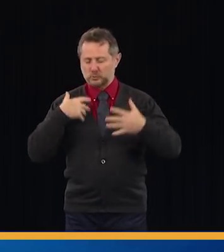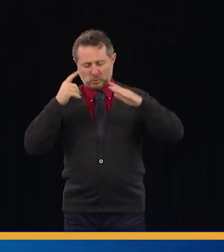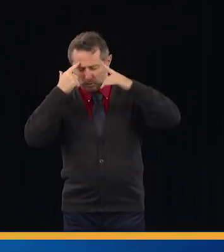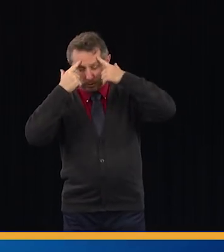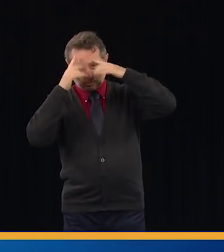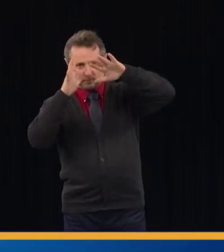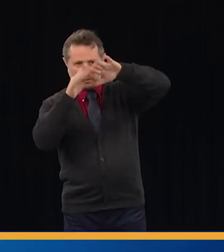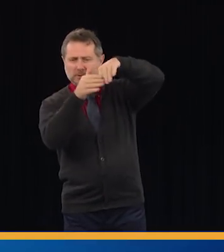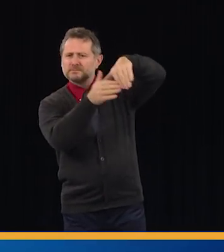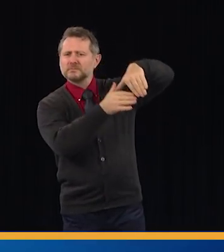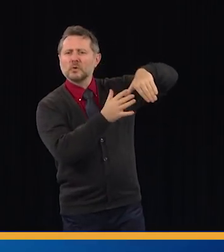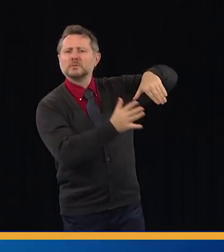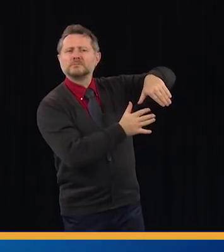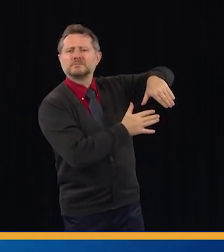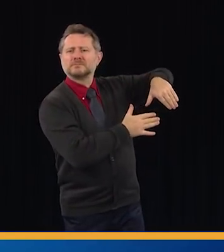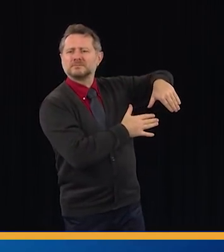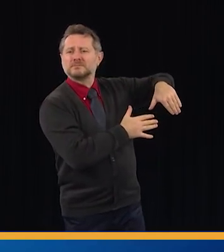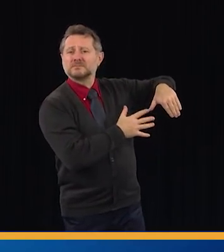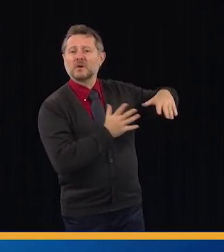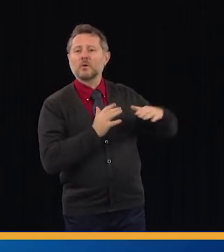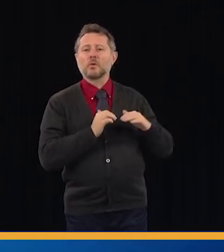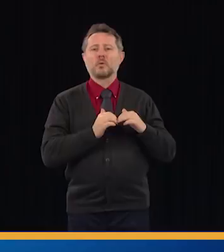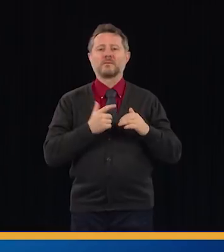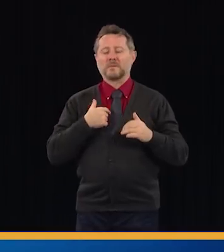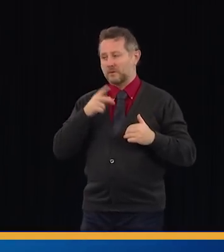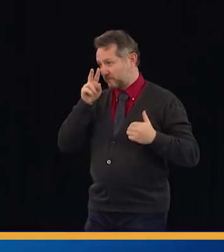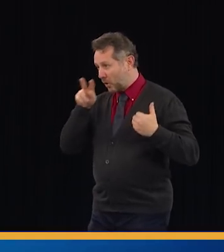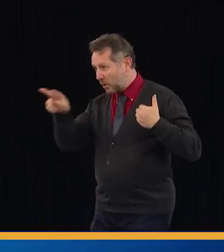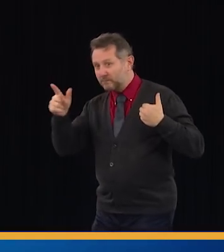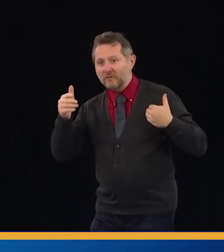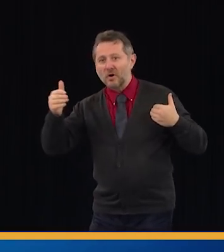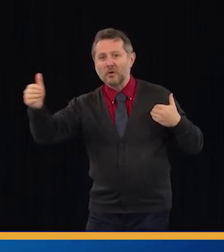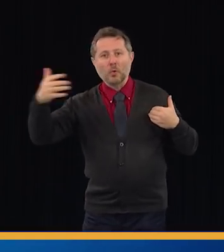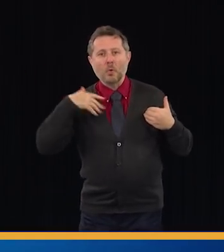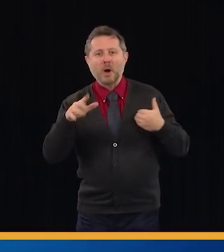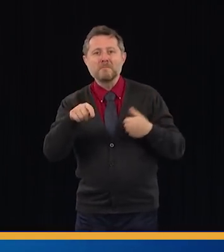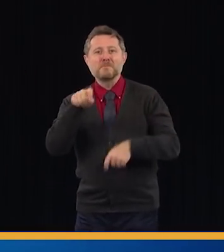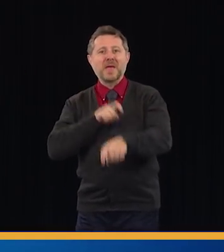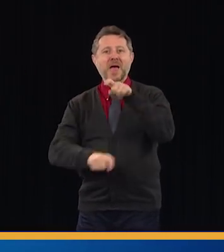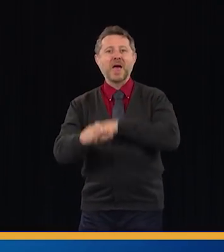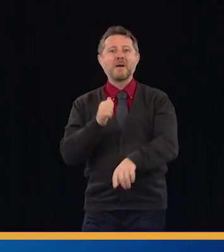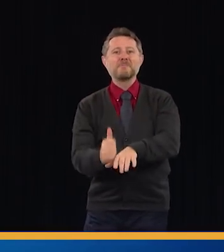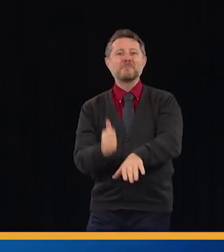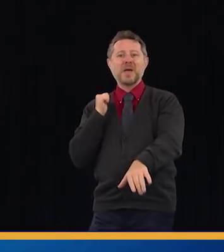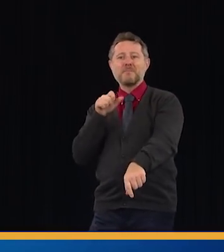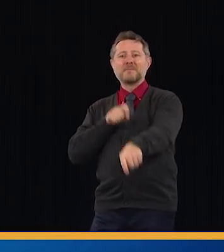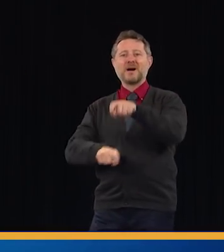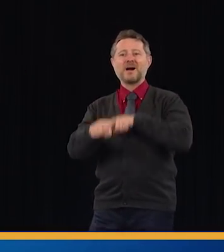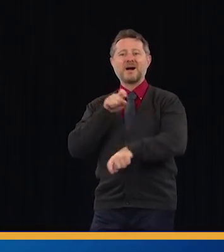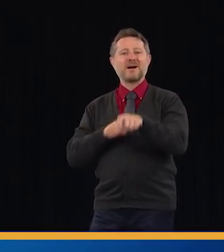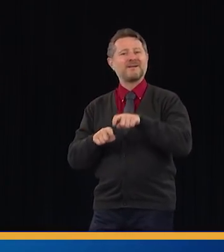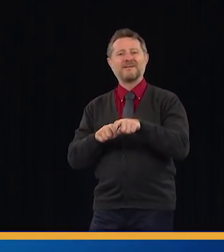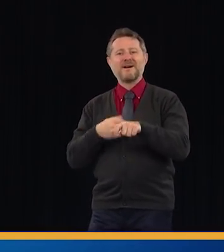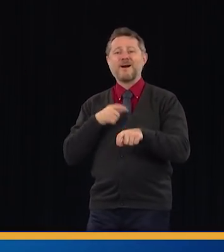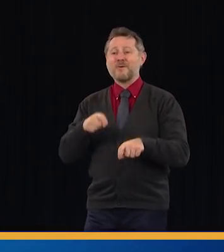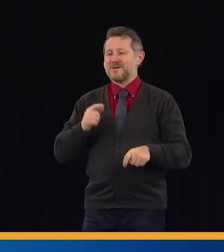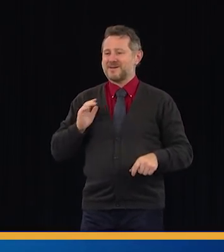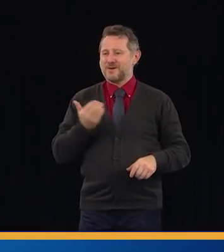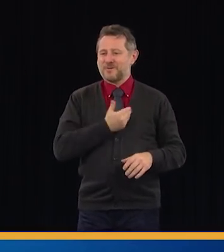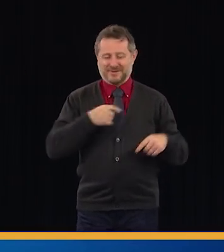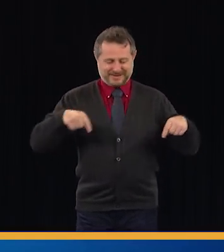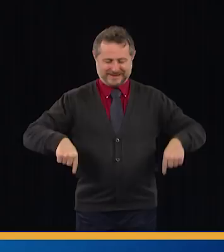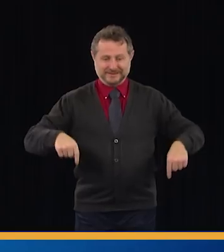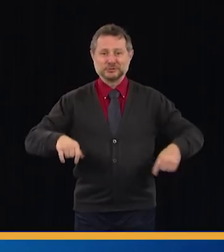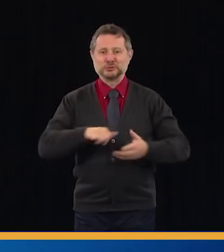is always about going forward. And that's what we have to deal with here. It's about learning from what